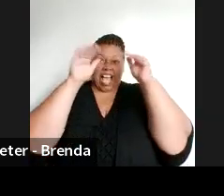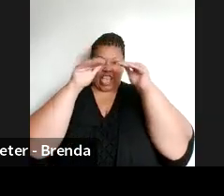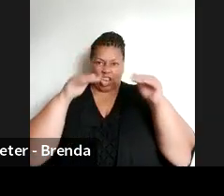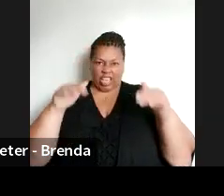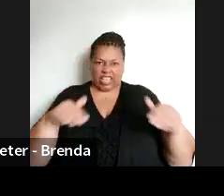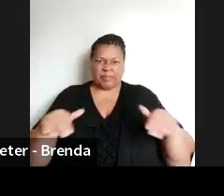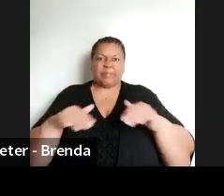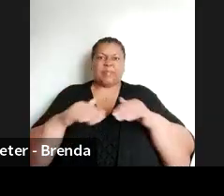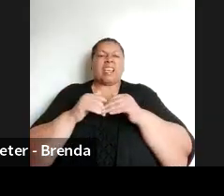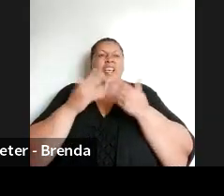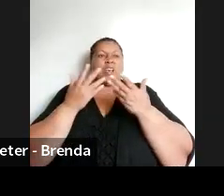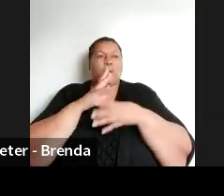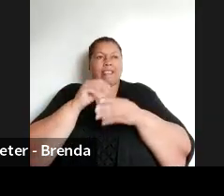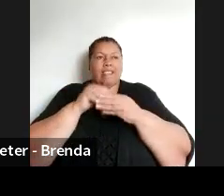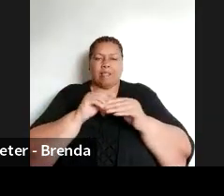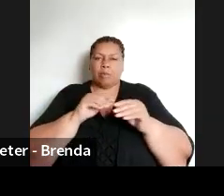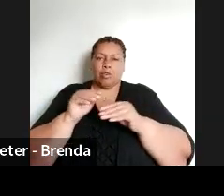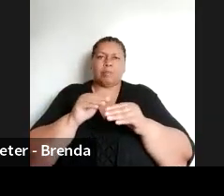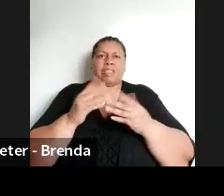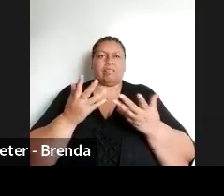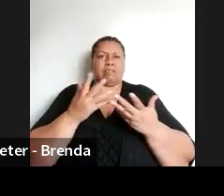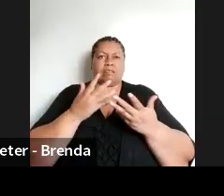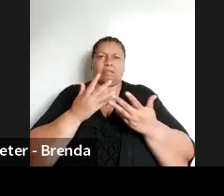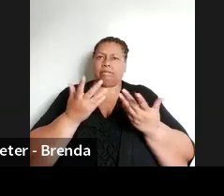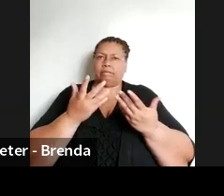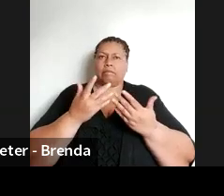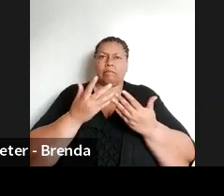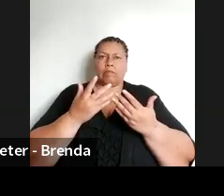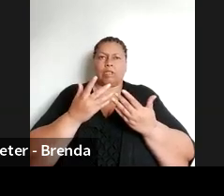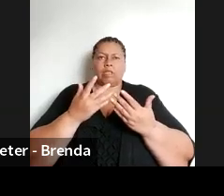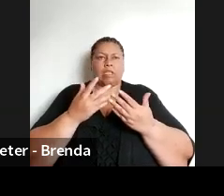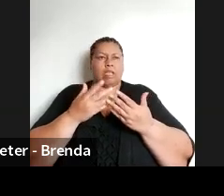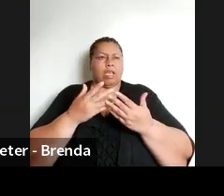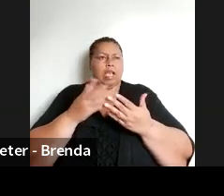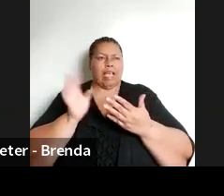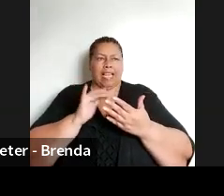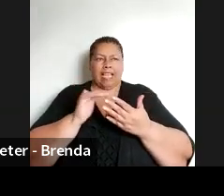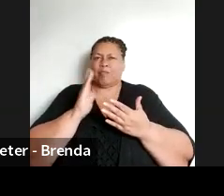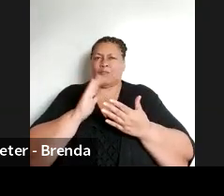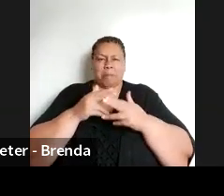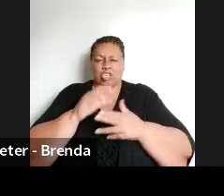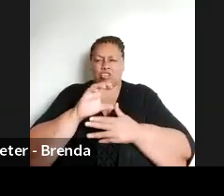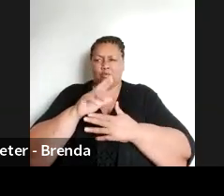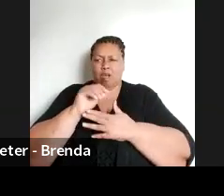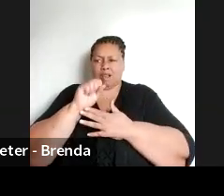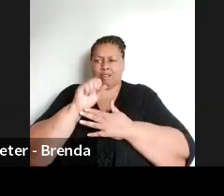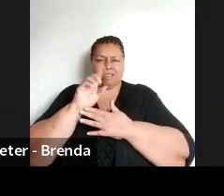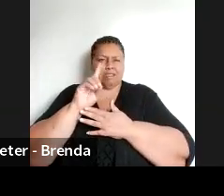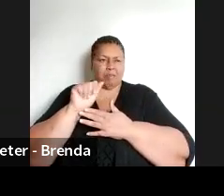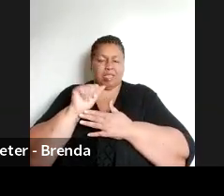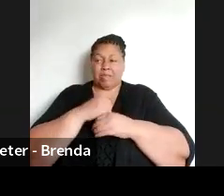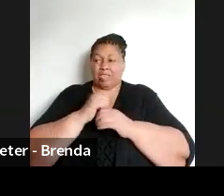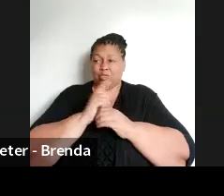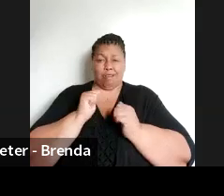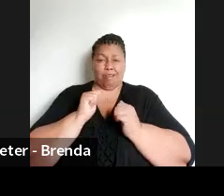so making sure that going back to that cross disability piece, as well as making sure that everybody is our community who has a